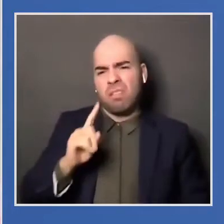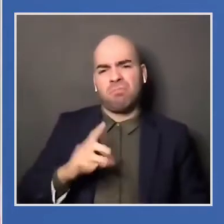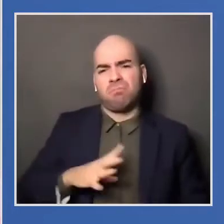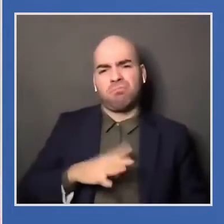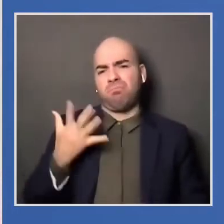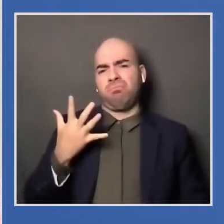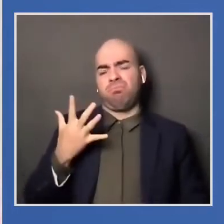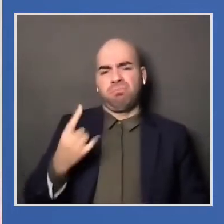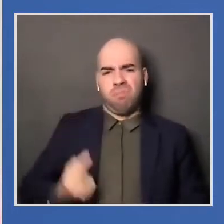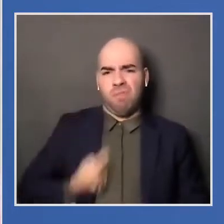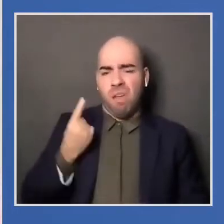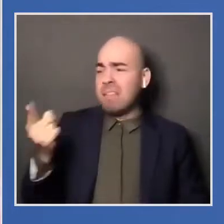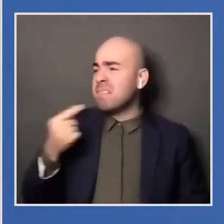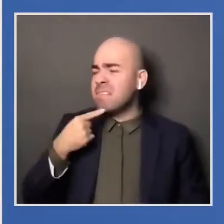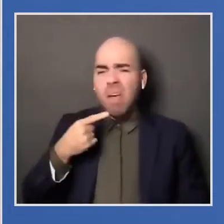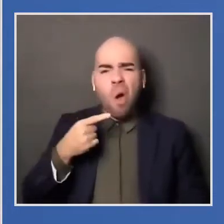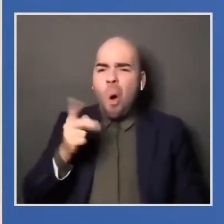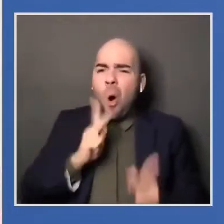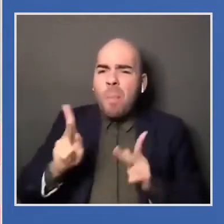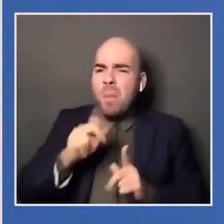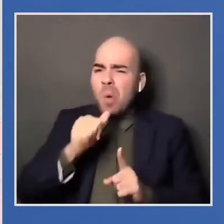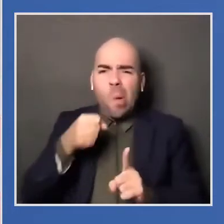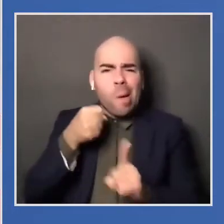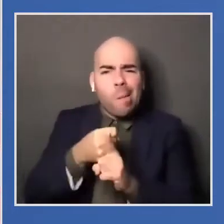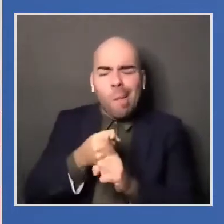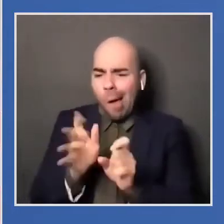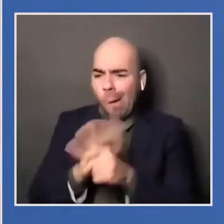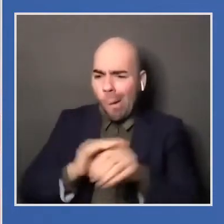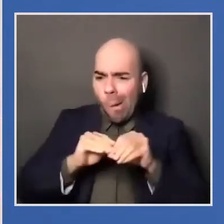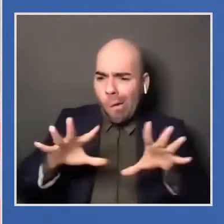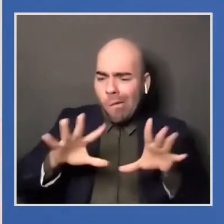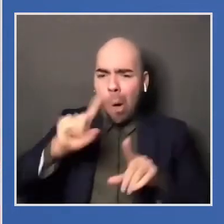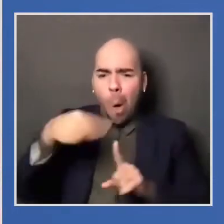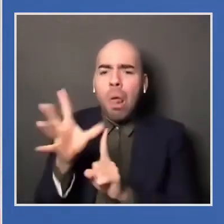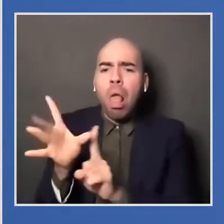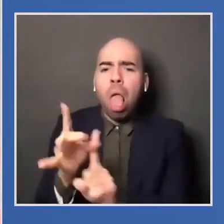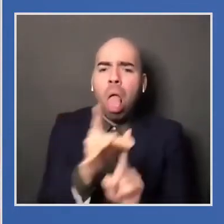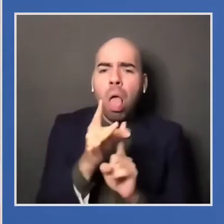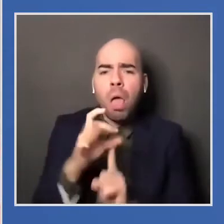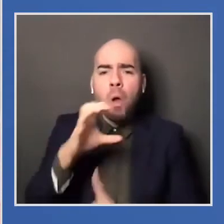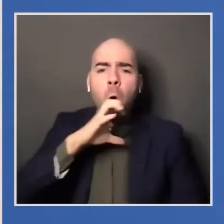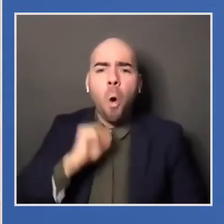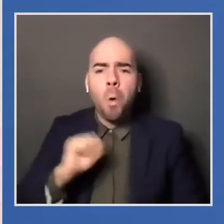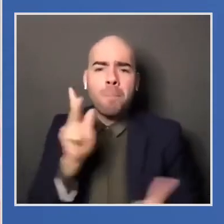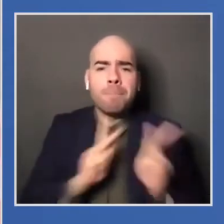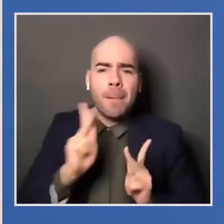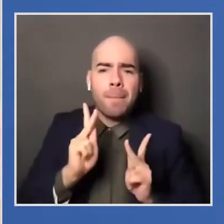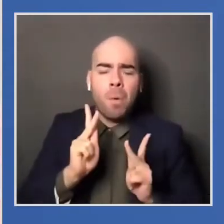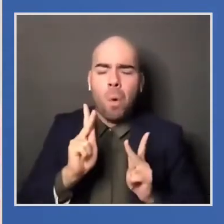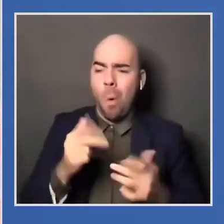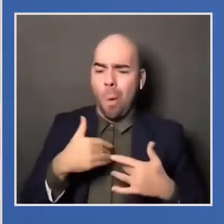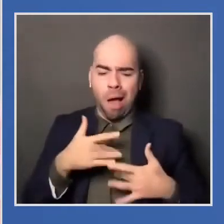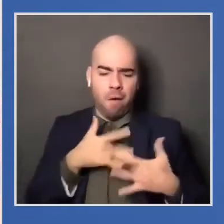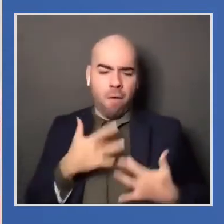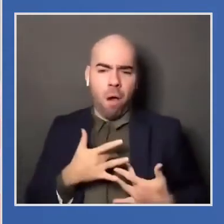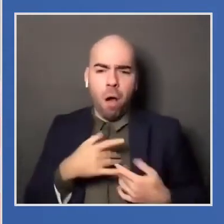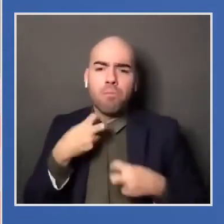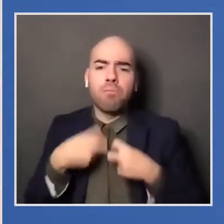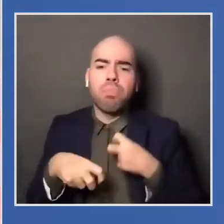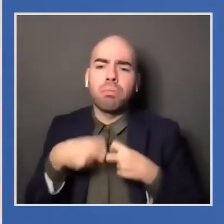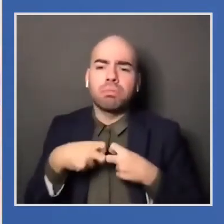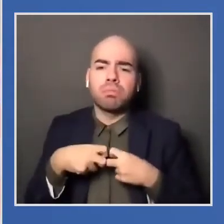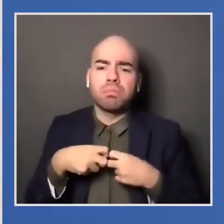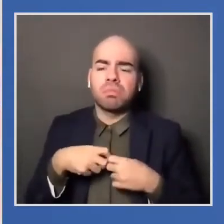nobody, just the elderly with heart conditions. Virtually nobody, just the elderly with